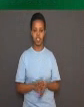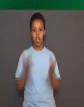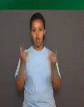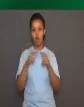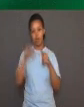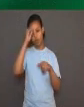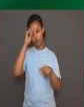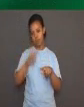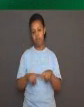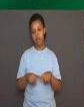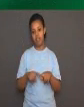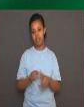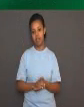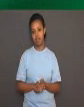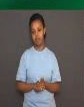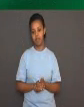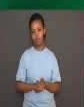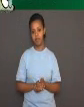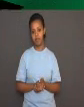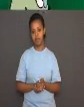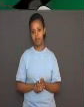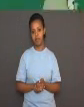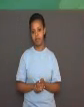Let's get back to our lesson.